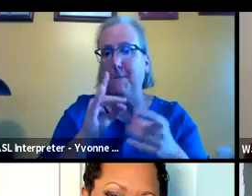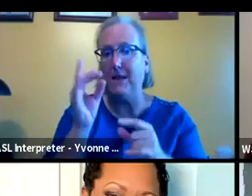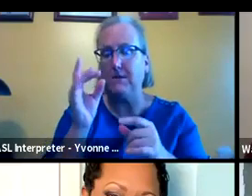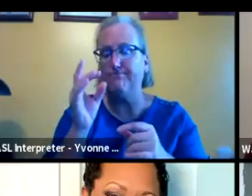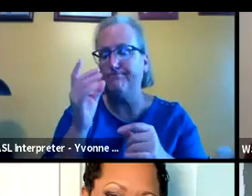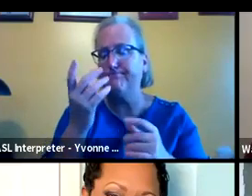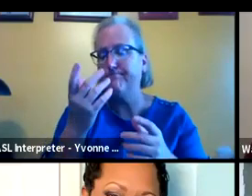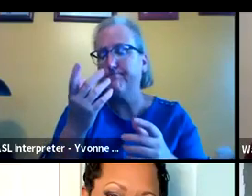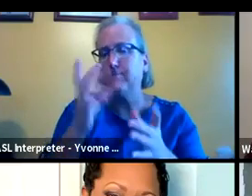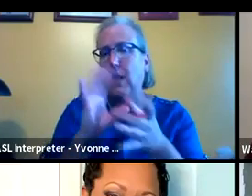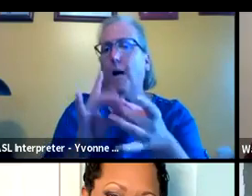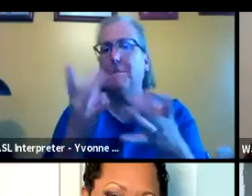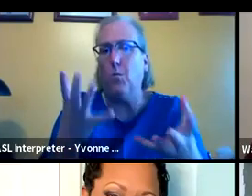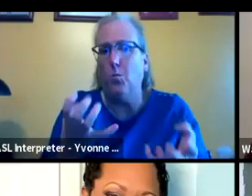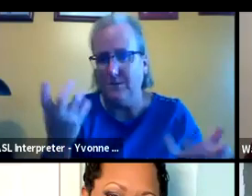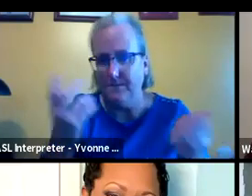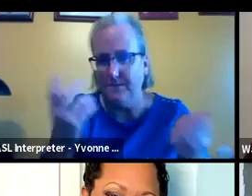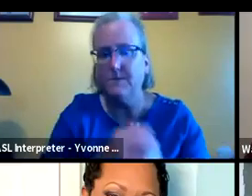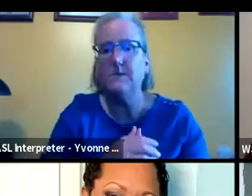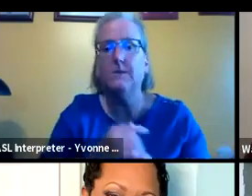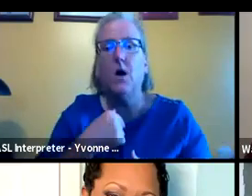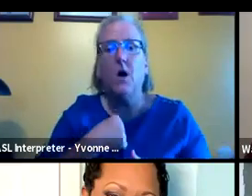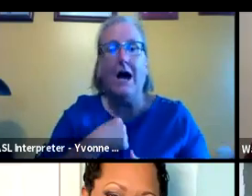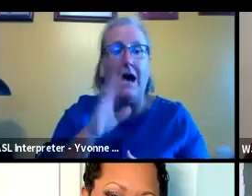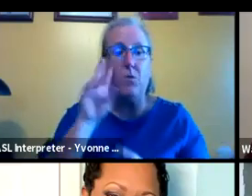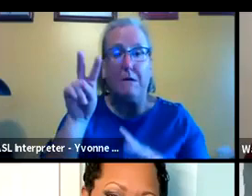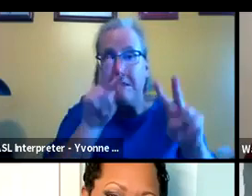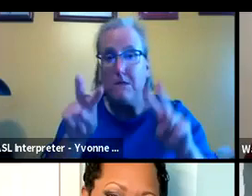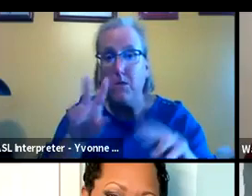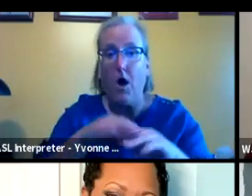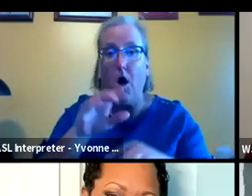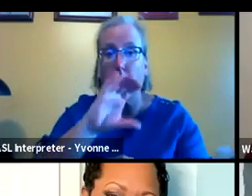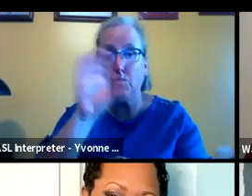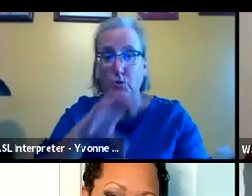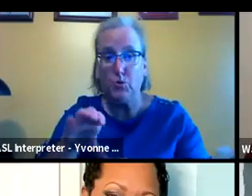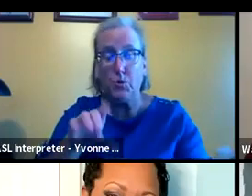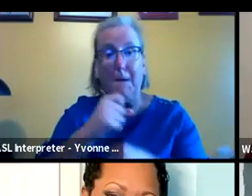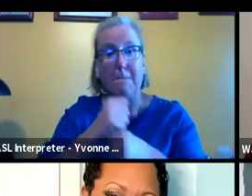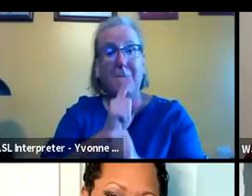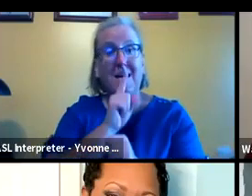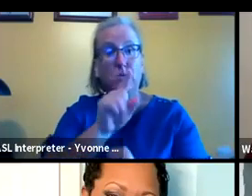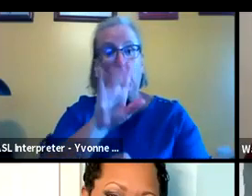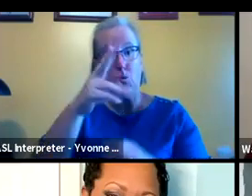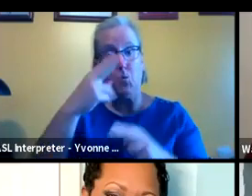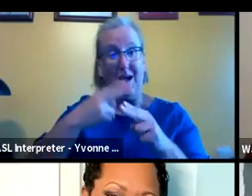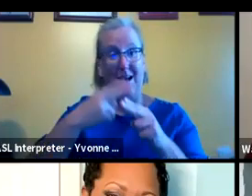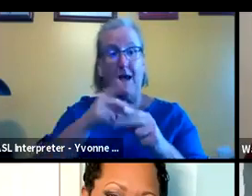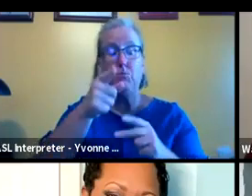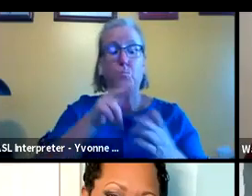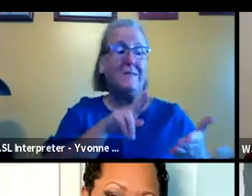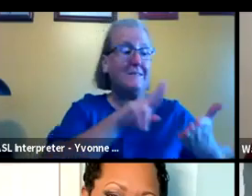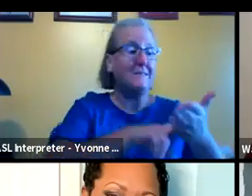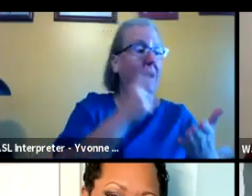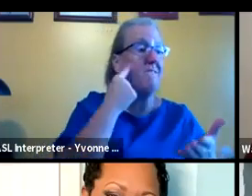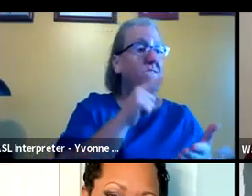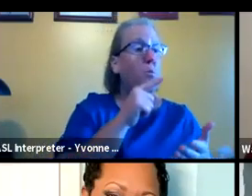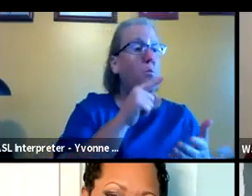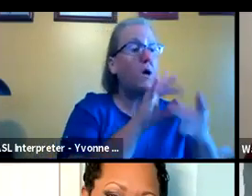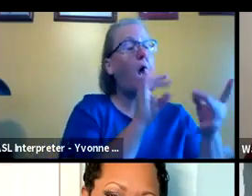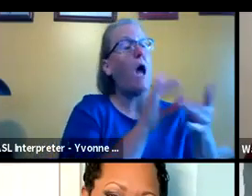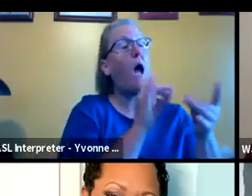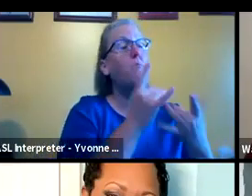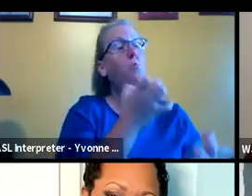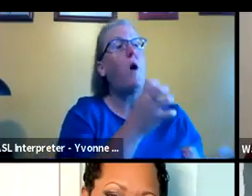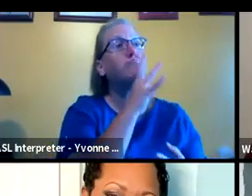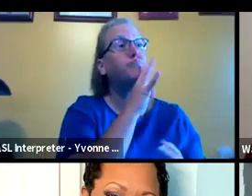and looking to unmute you to give you the floor. Please make sure that the name that you use to sign up for public comment is the same